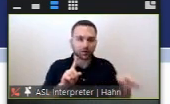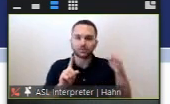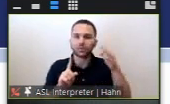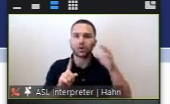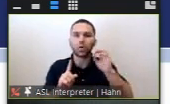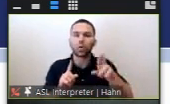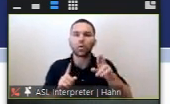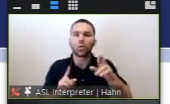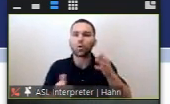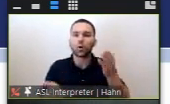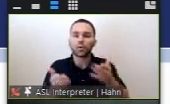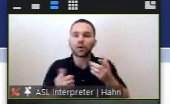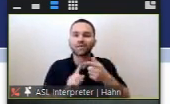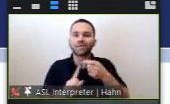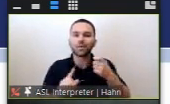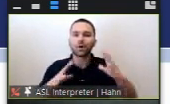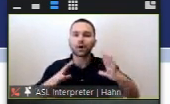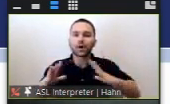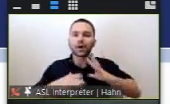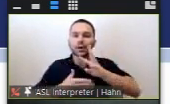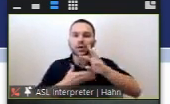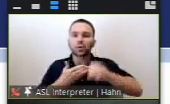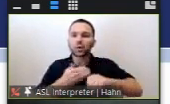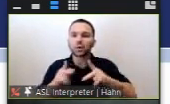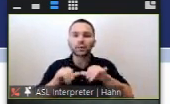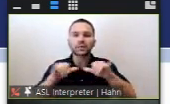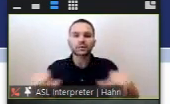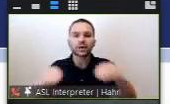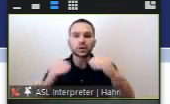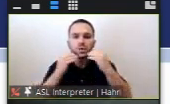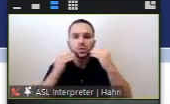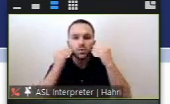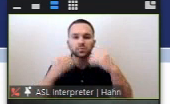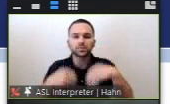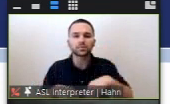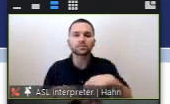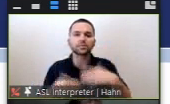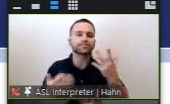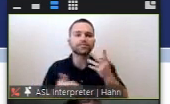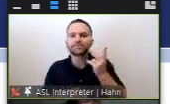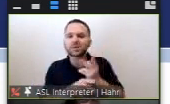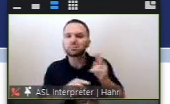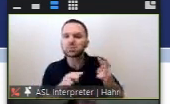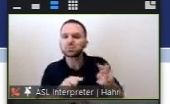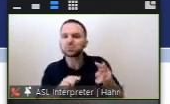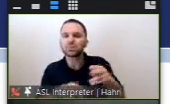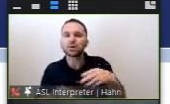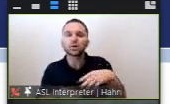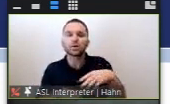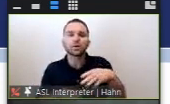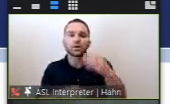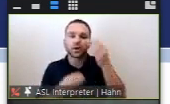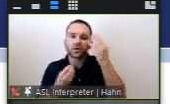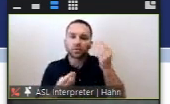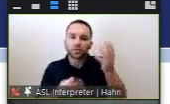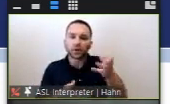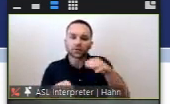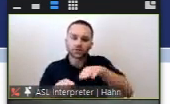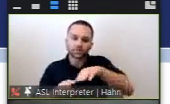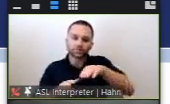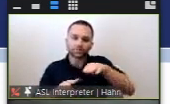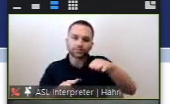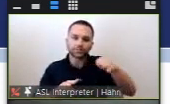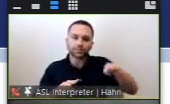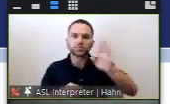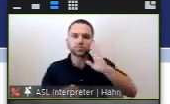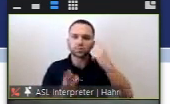lag that we are seeing in some of our data. So stay tuned and continue to look at our data, I'd say, as the week progresses to see if that trend changes in